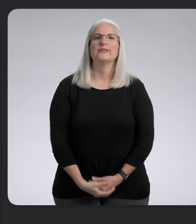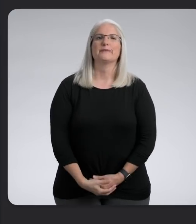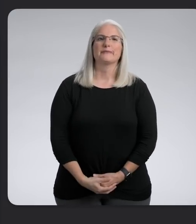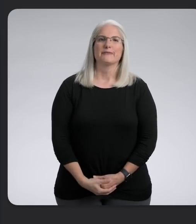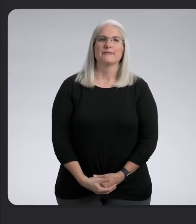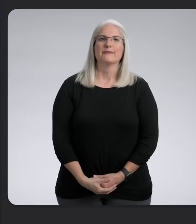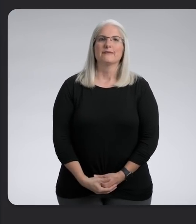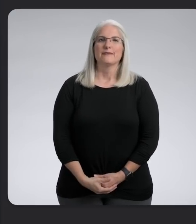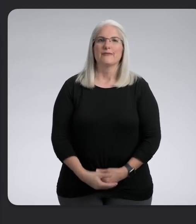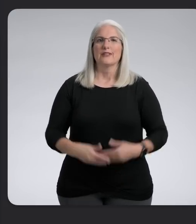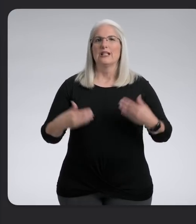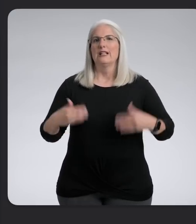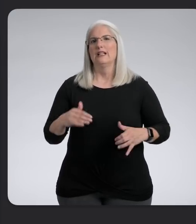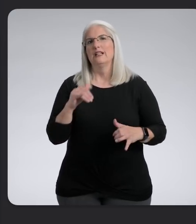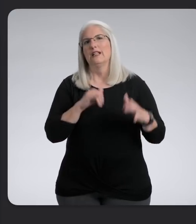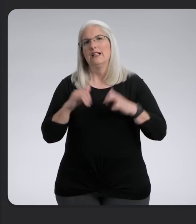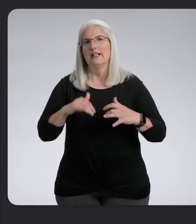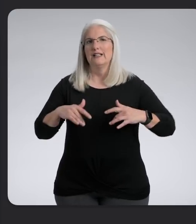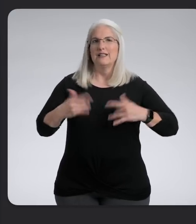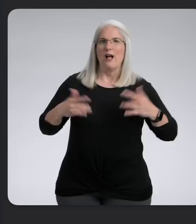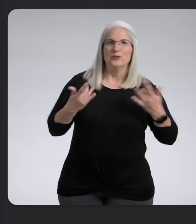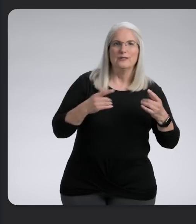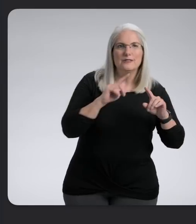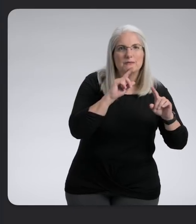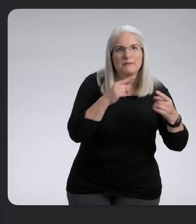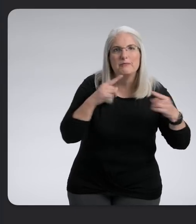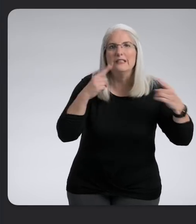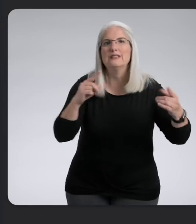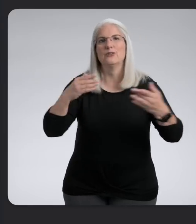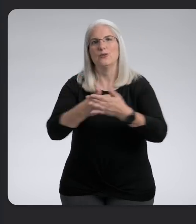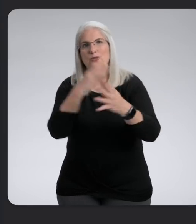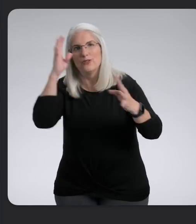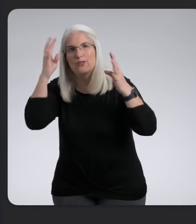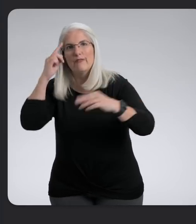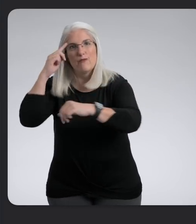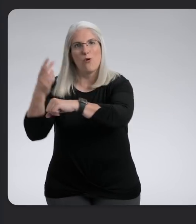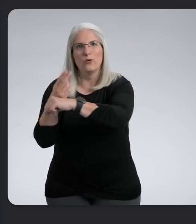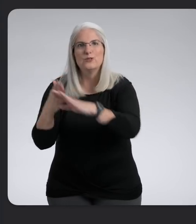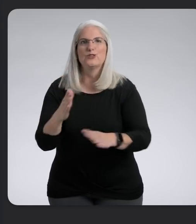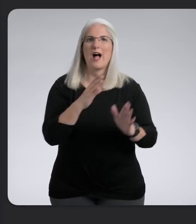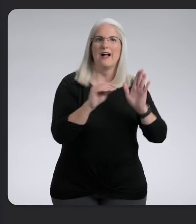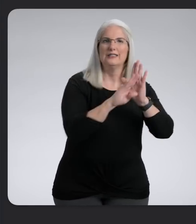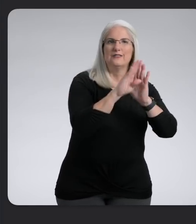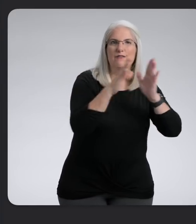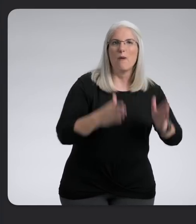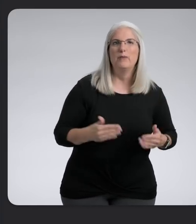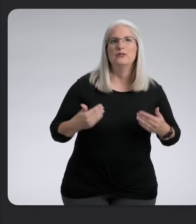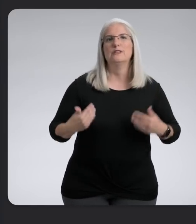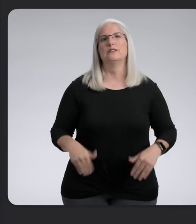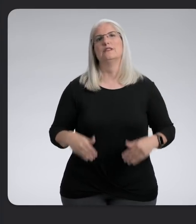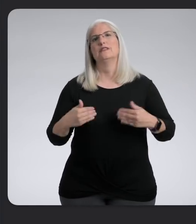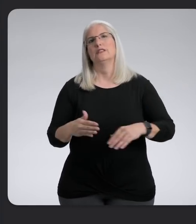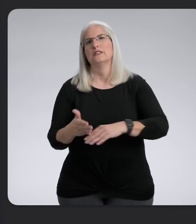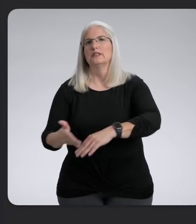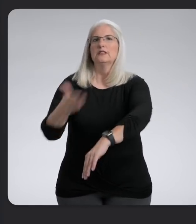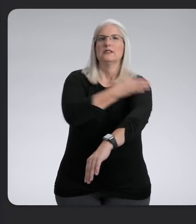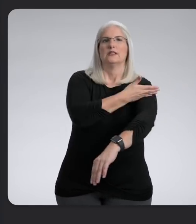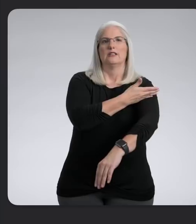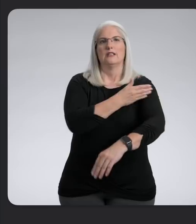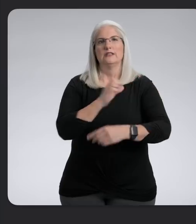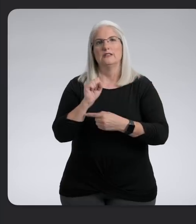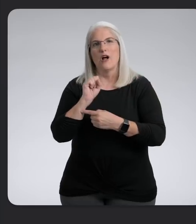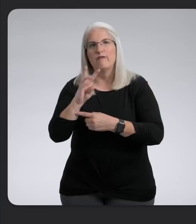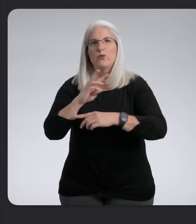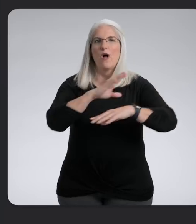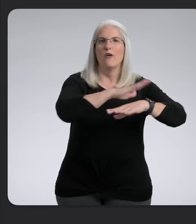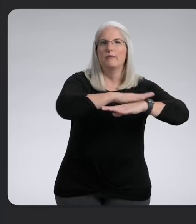and innovations for our users and our developers. We took giant steps forward with all of our software platforms, and they will